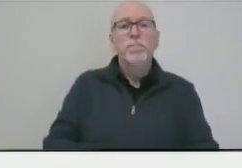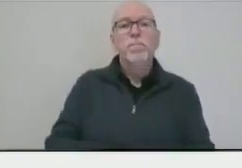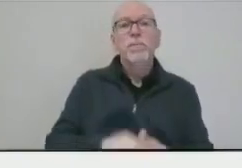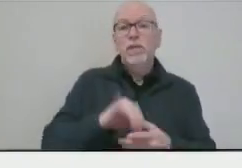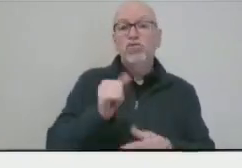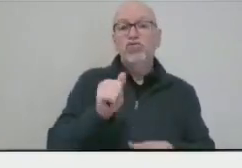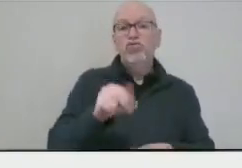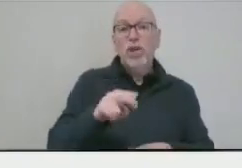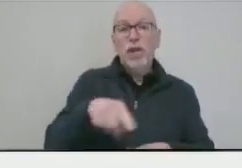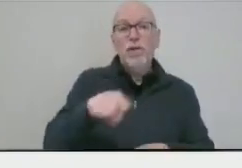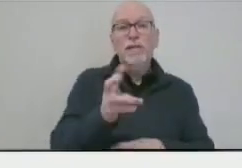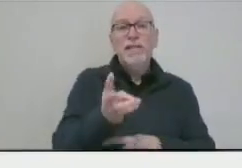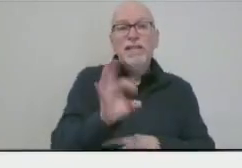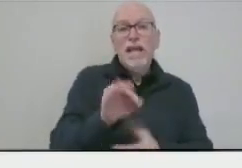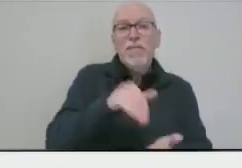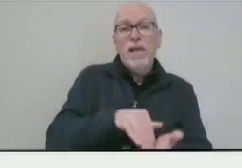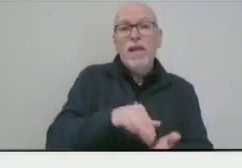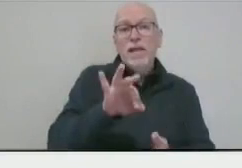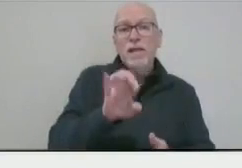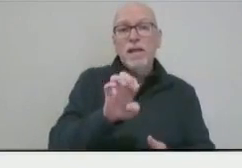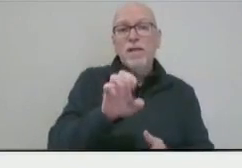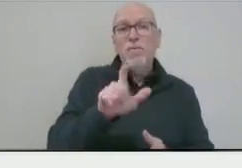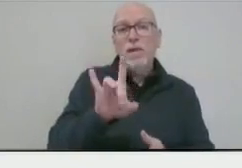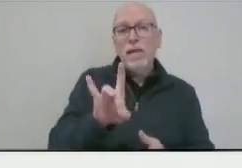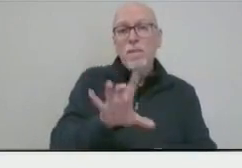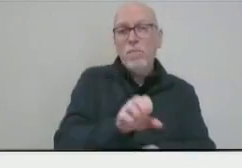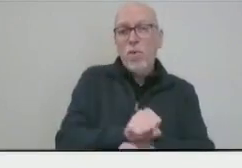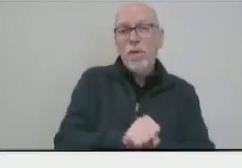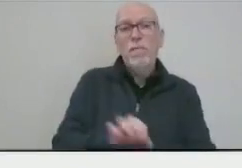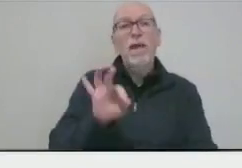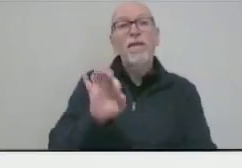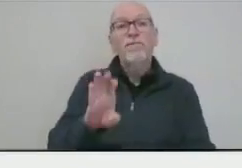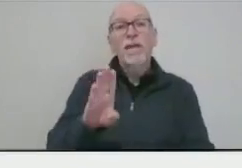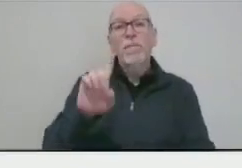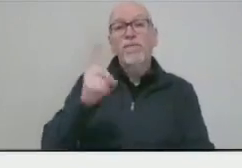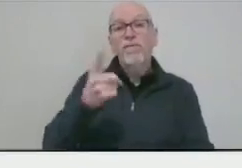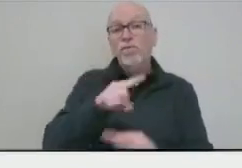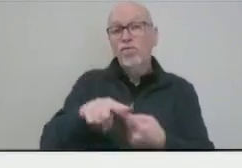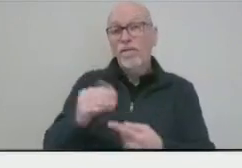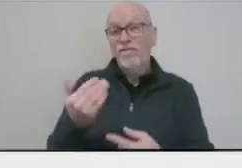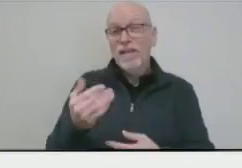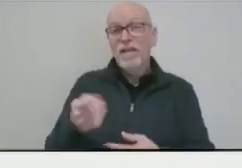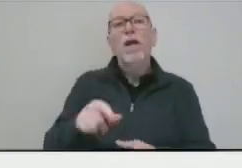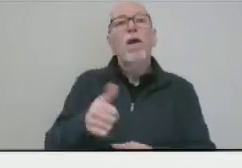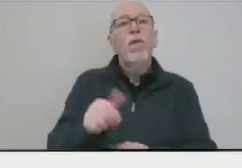scheduled 69,928 appointments, and February 1st through 15th, another